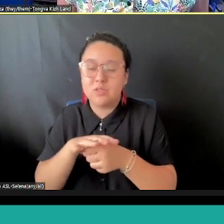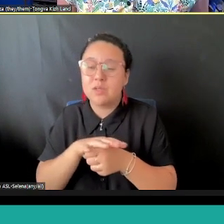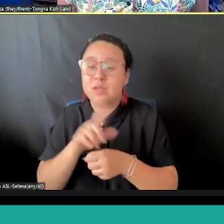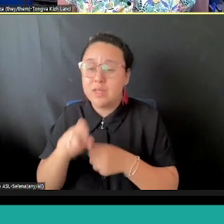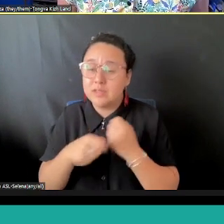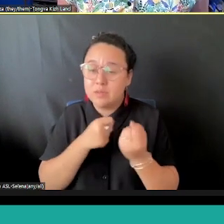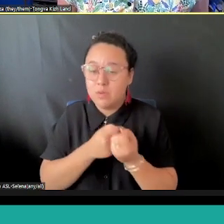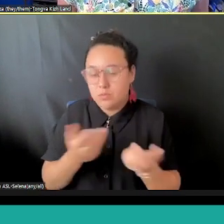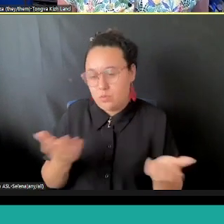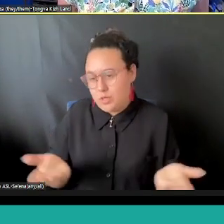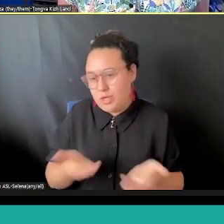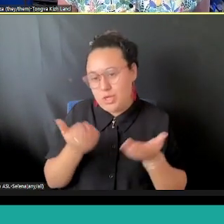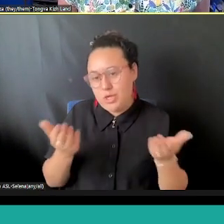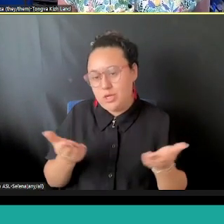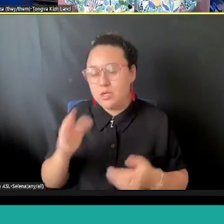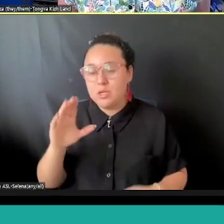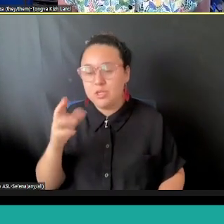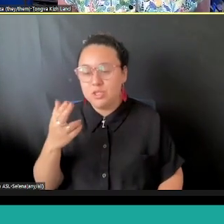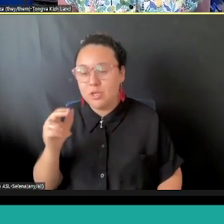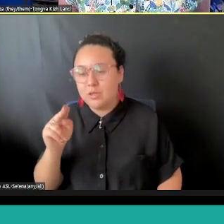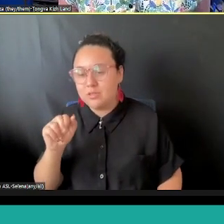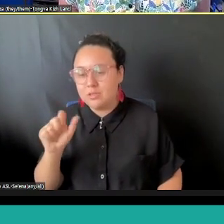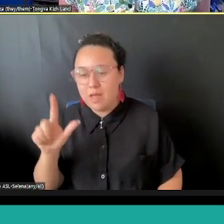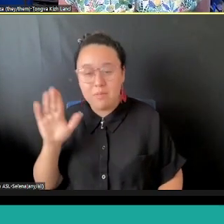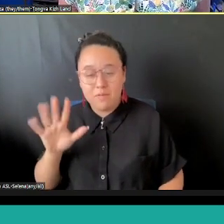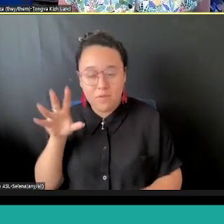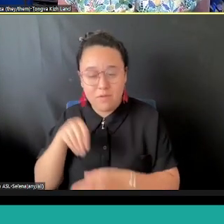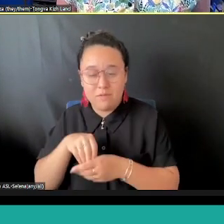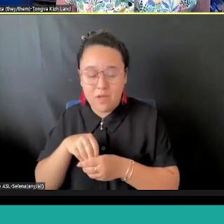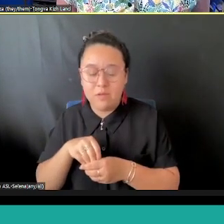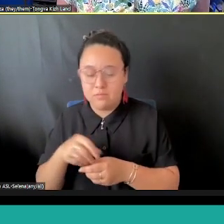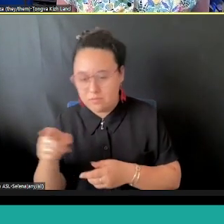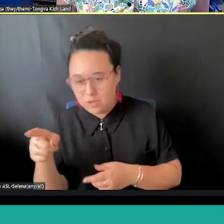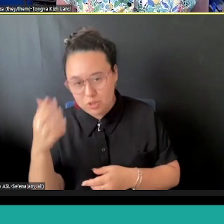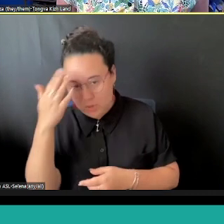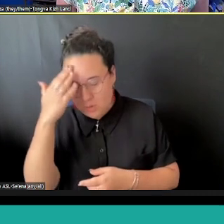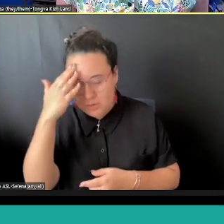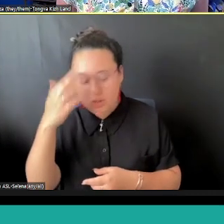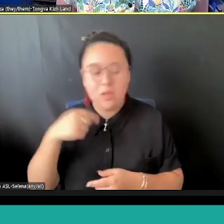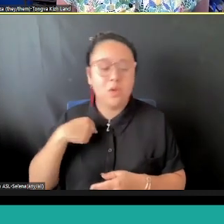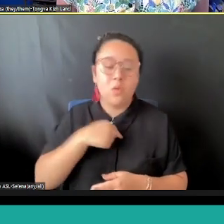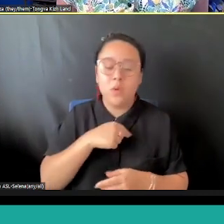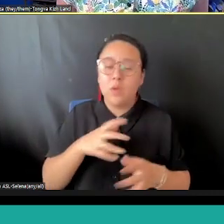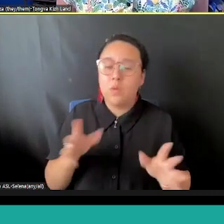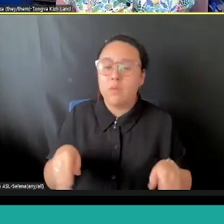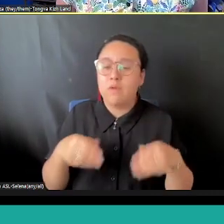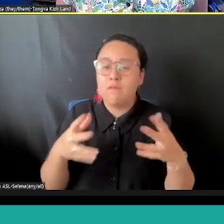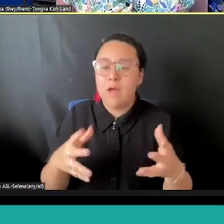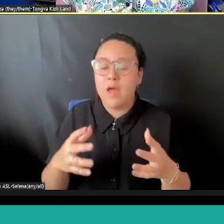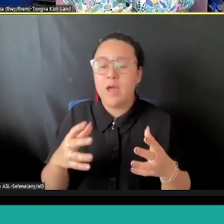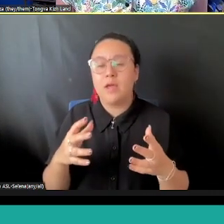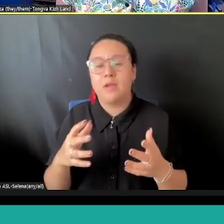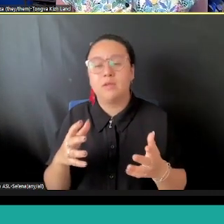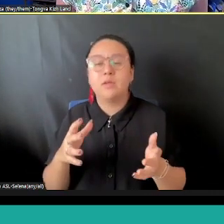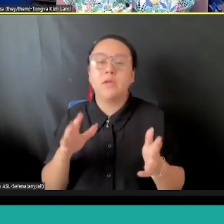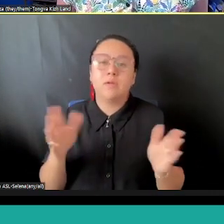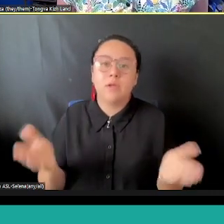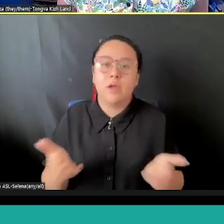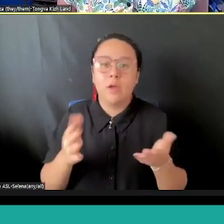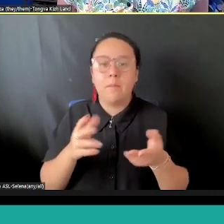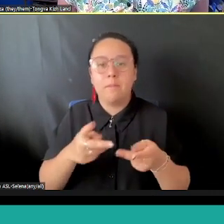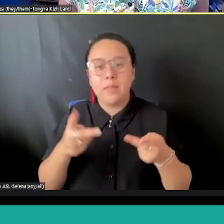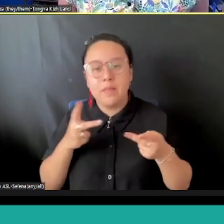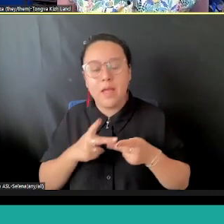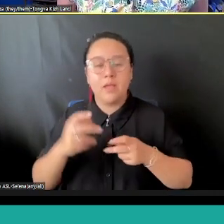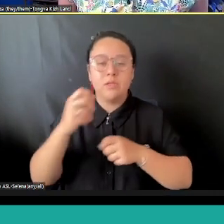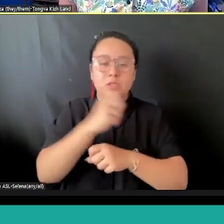We just want to provide support, strategy, a network. That's another program that I highly recommend folks check out